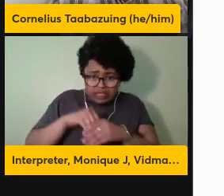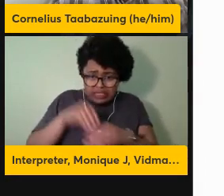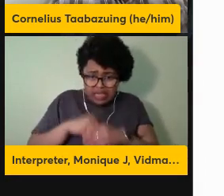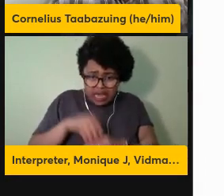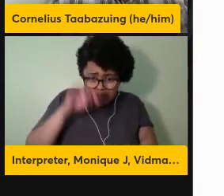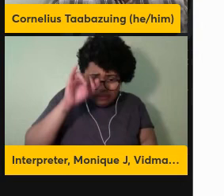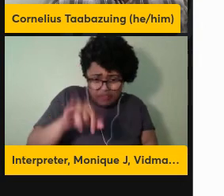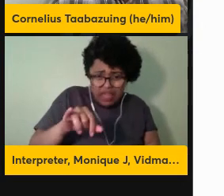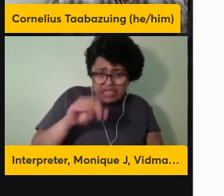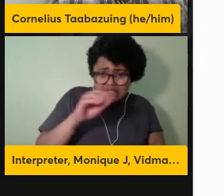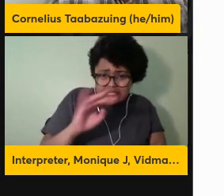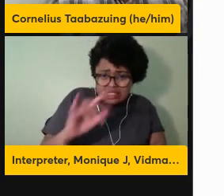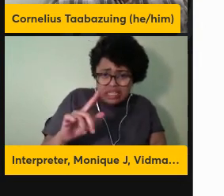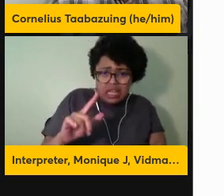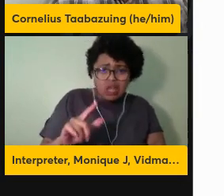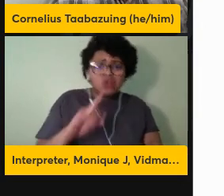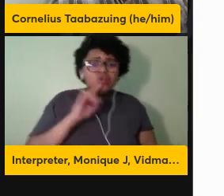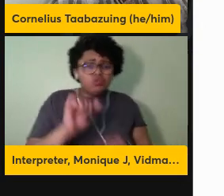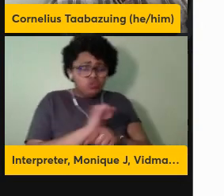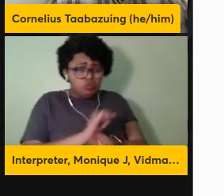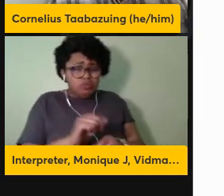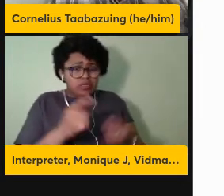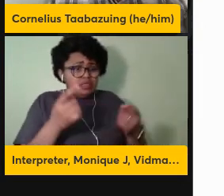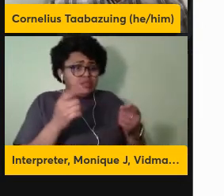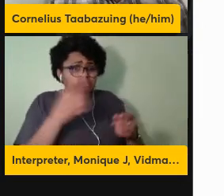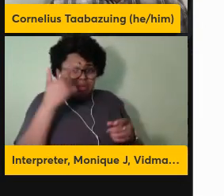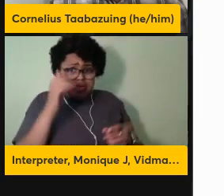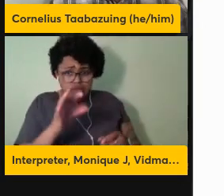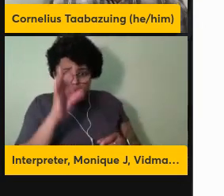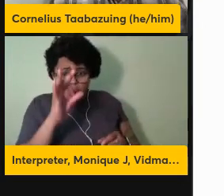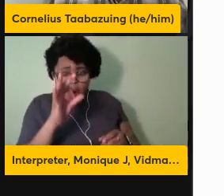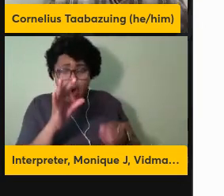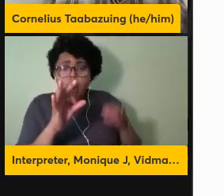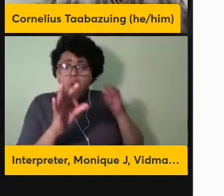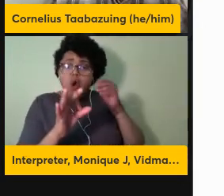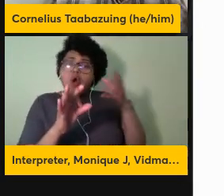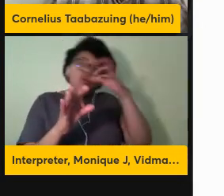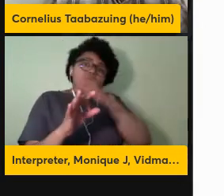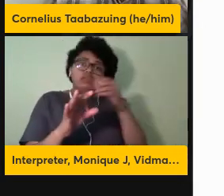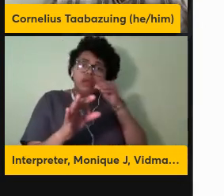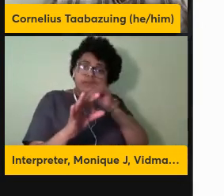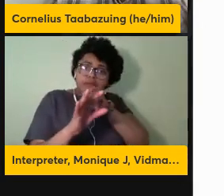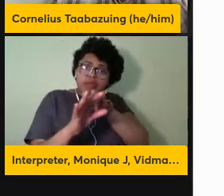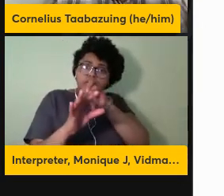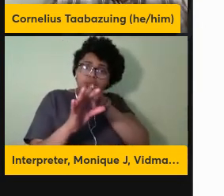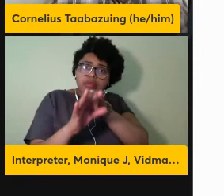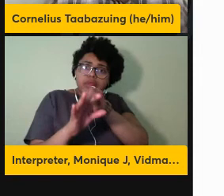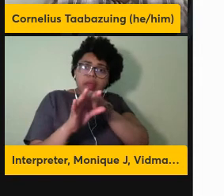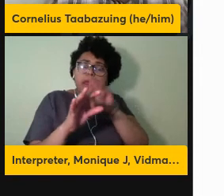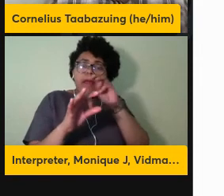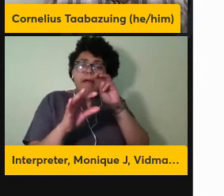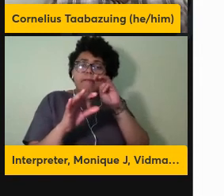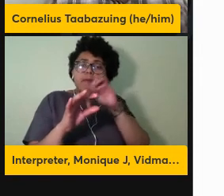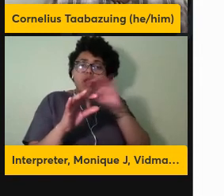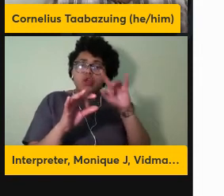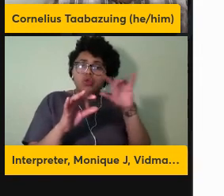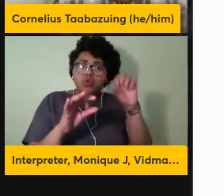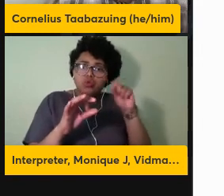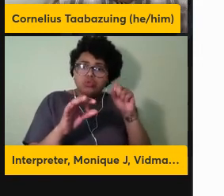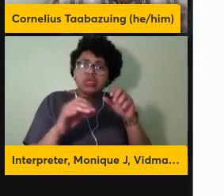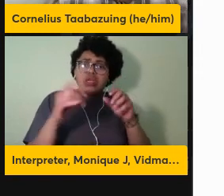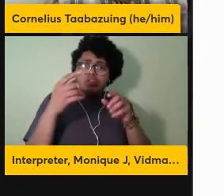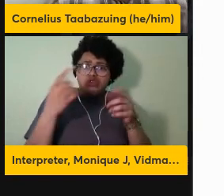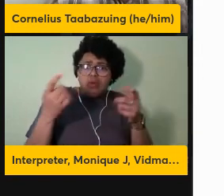molecules that are small enough to pass through that hole. And it eventually leads to a lytic type of cell death called pyroptosis, or fiery cell